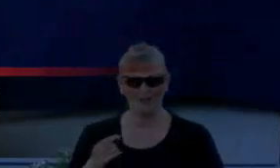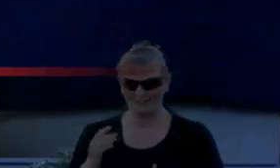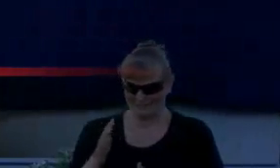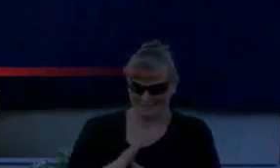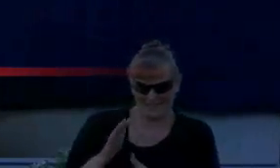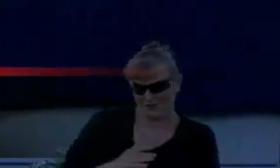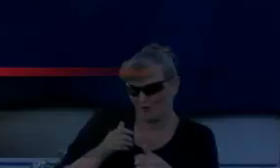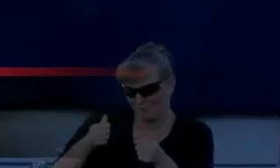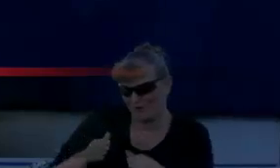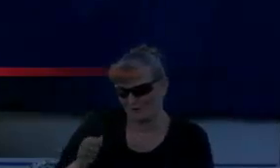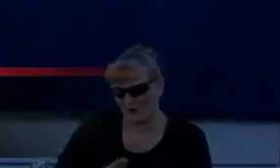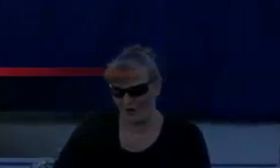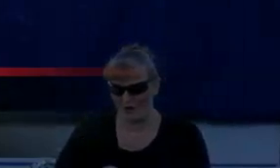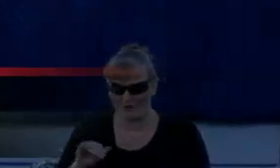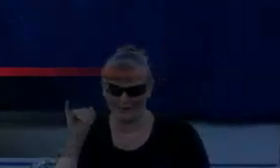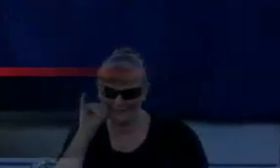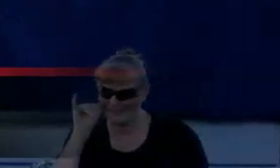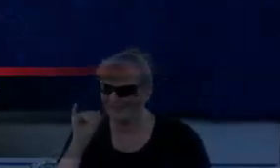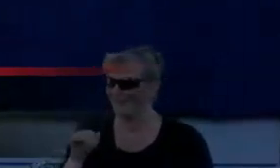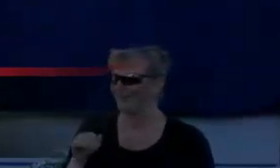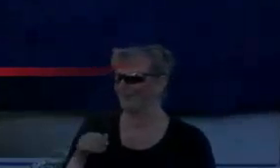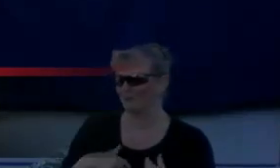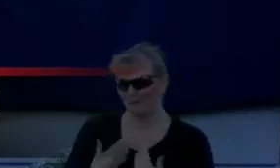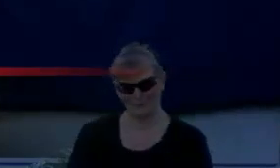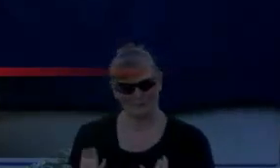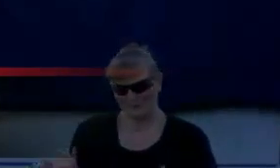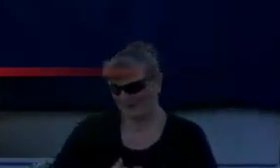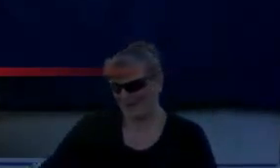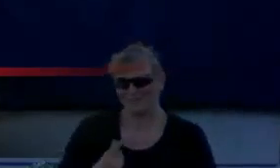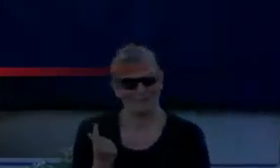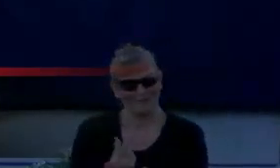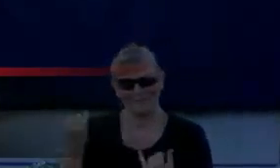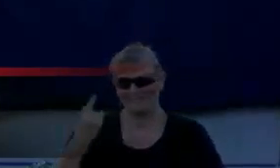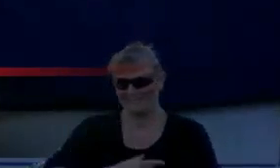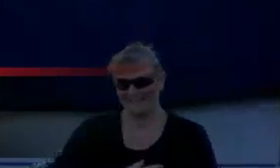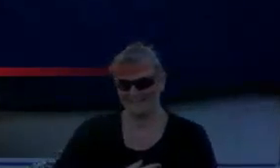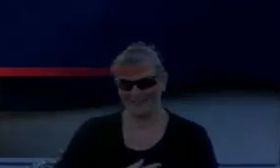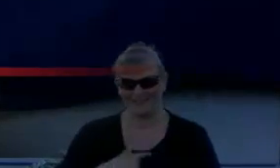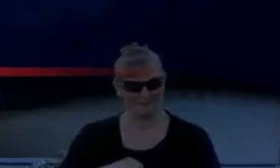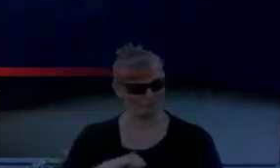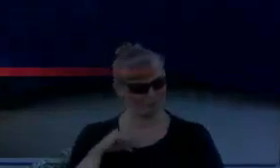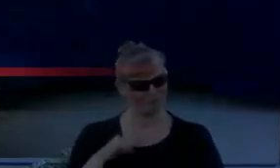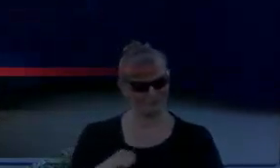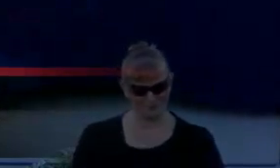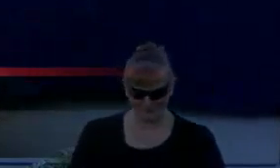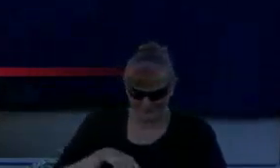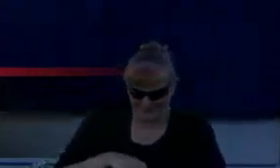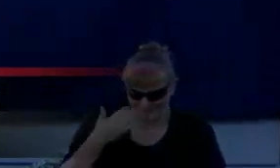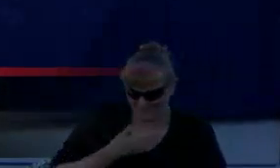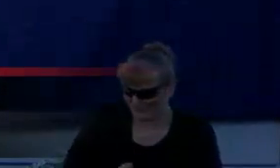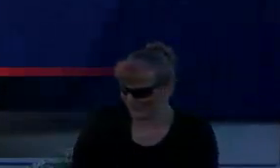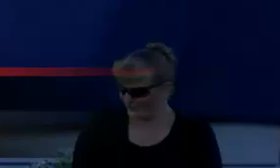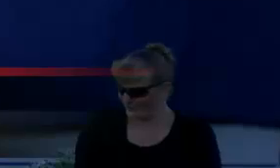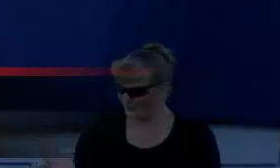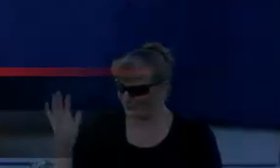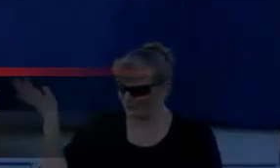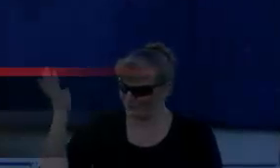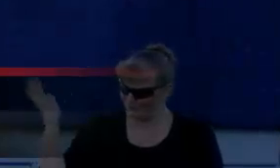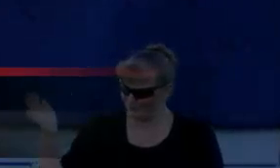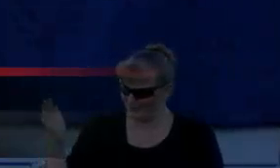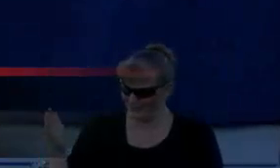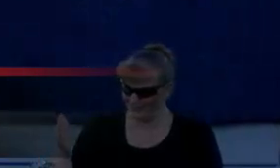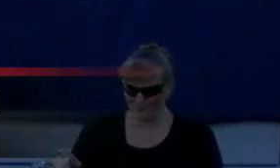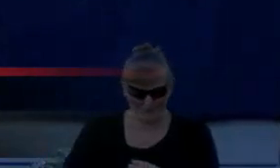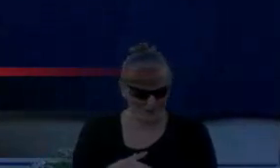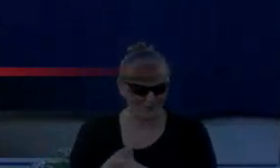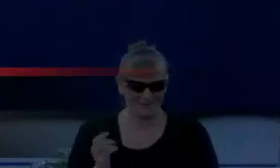to. Today is graduation day, and I couldn't be prouder to stand before you on such a special day to speak on behalf of an